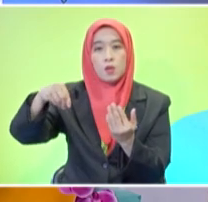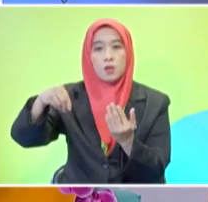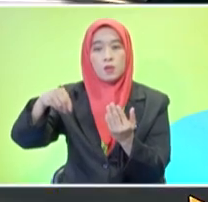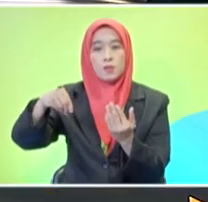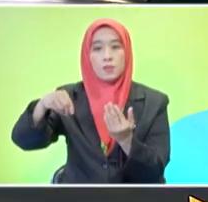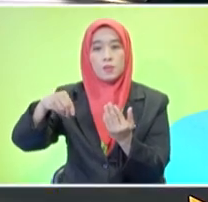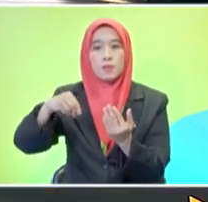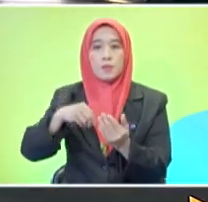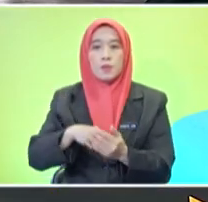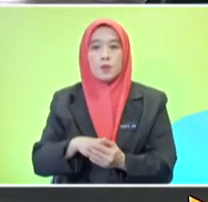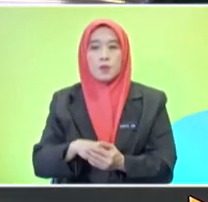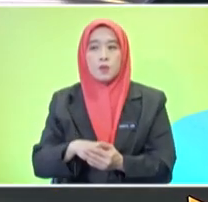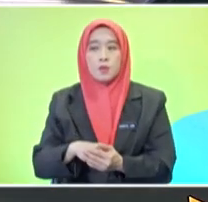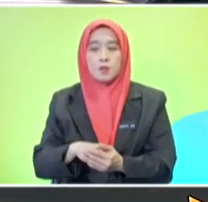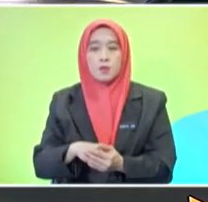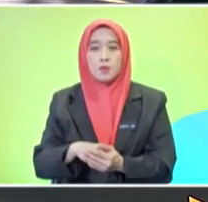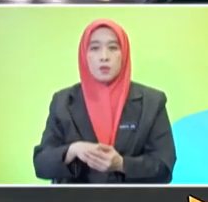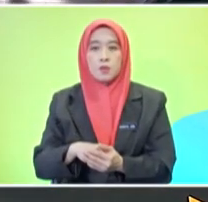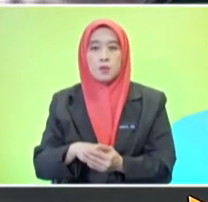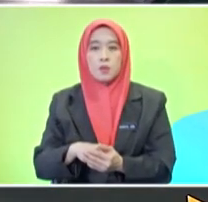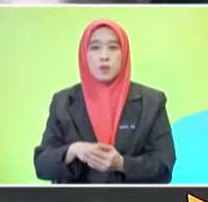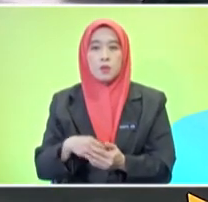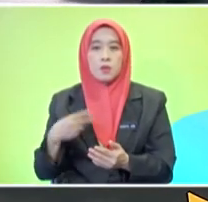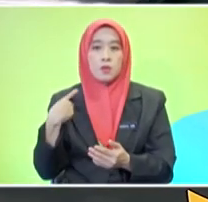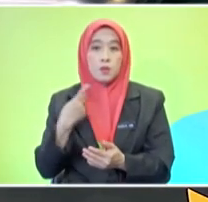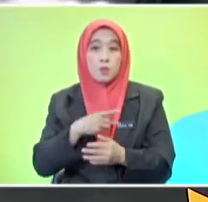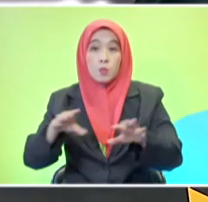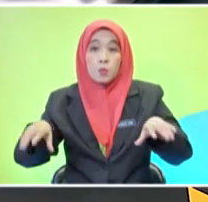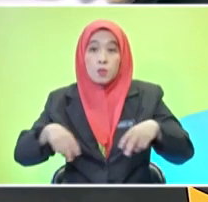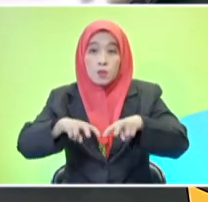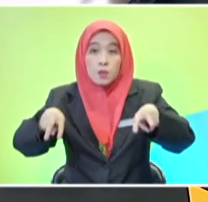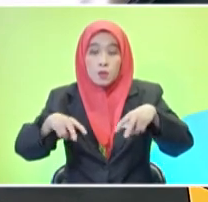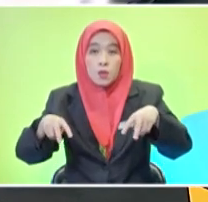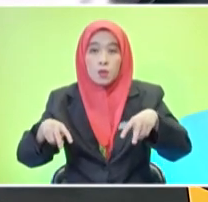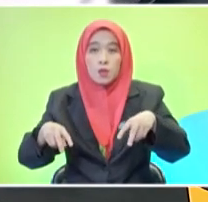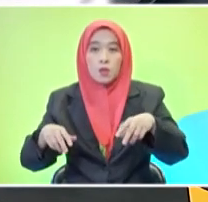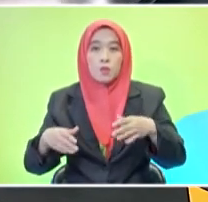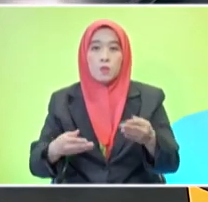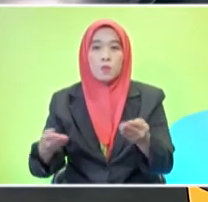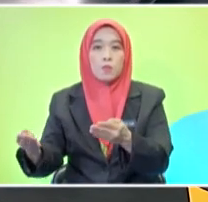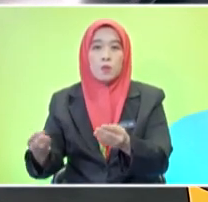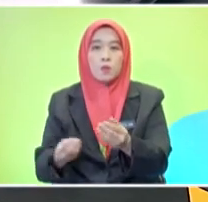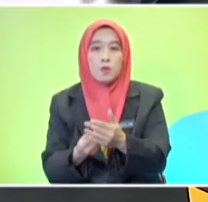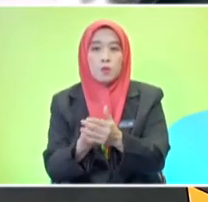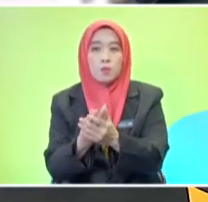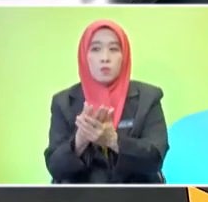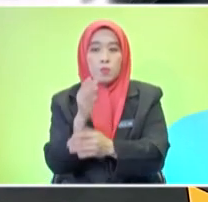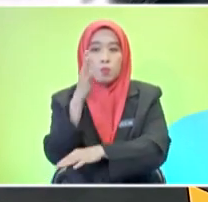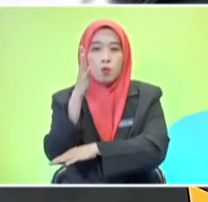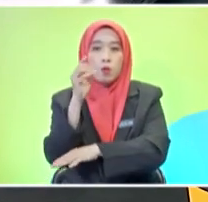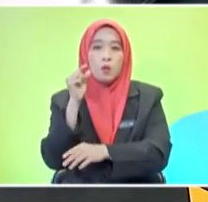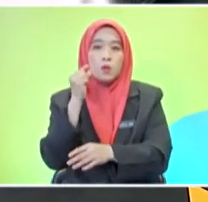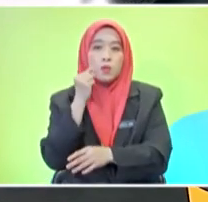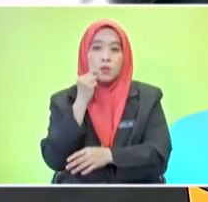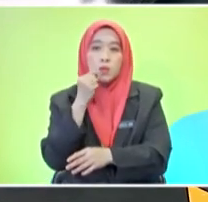So initial the during the start of the experiment, I placed 3 green bean seeds here, and then I